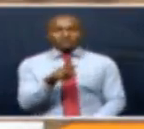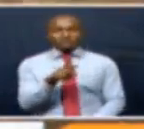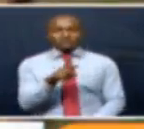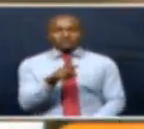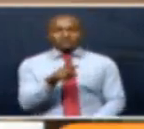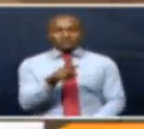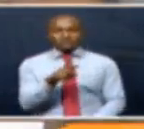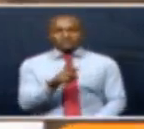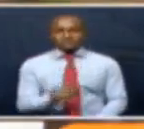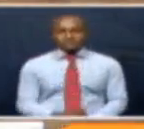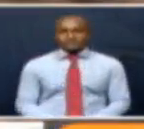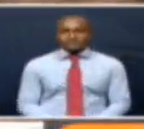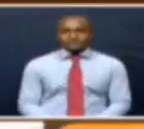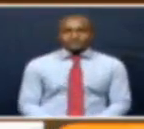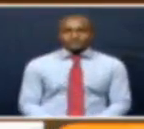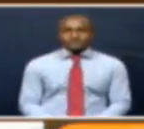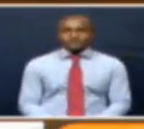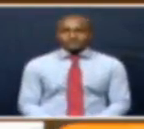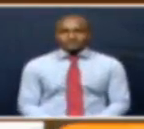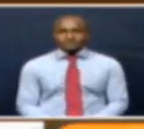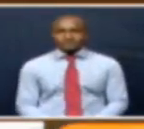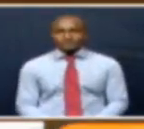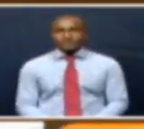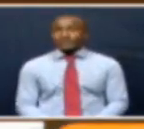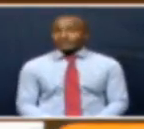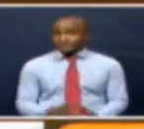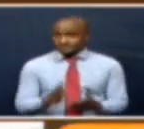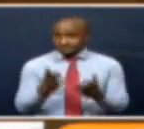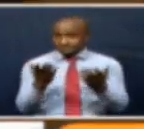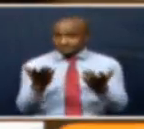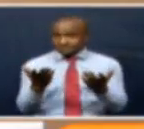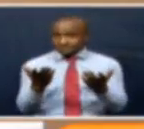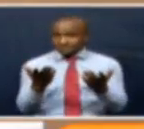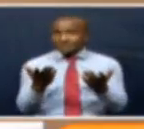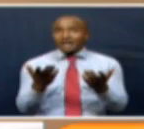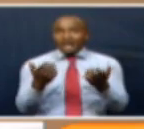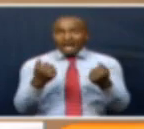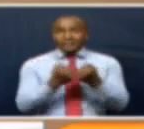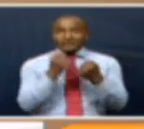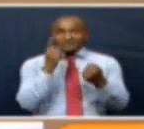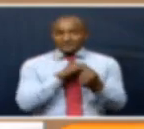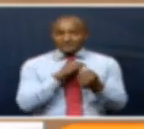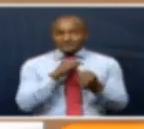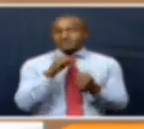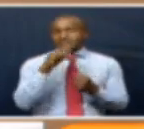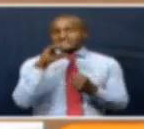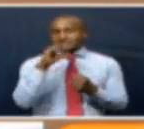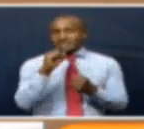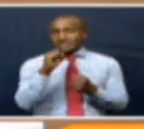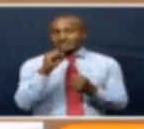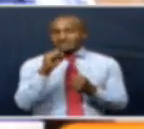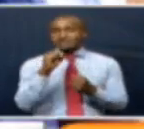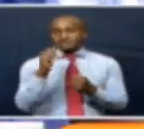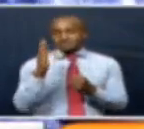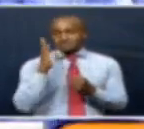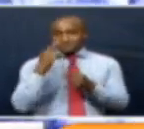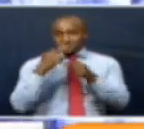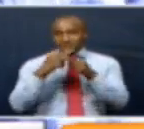The attack happening hot in the hills of a visit to the volatile Kerio Valley by Interior Cabinet Secretary Fred Matiang’i,